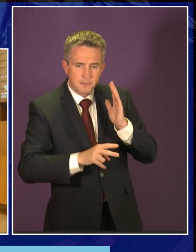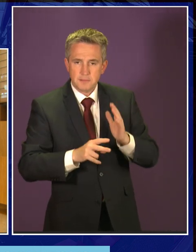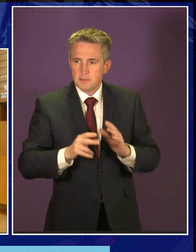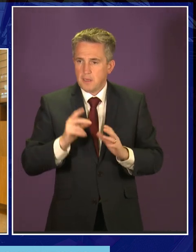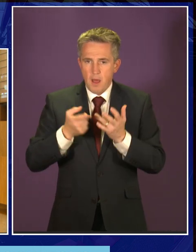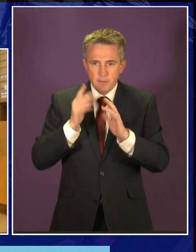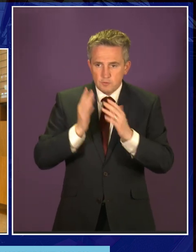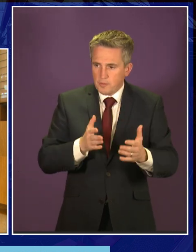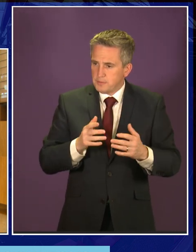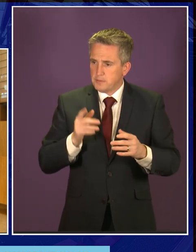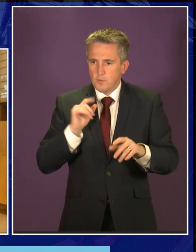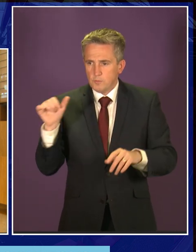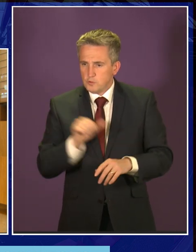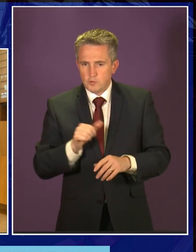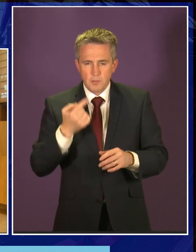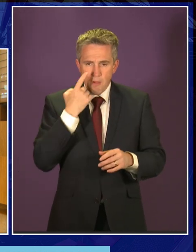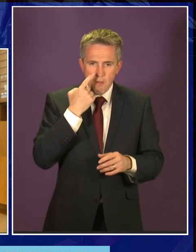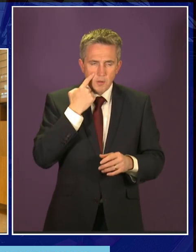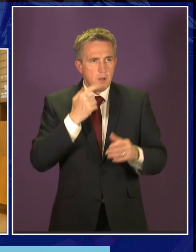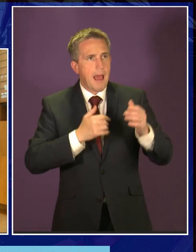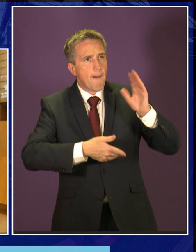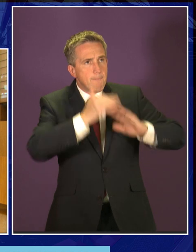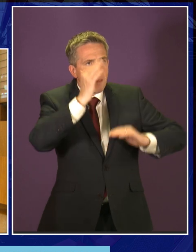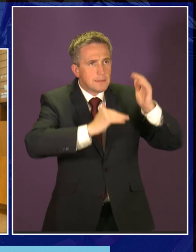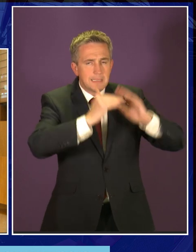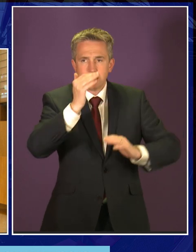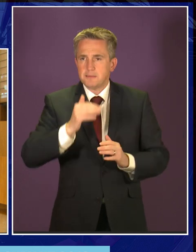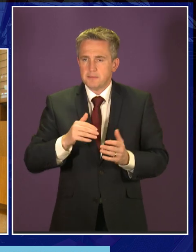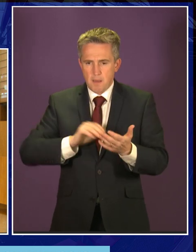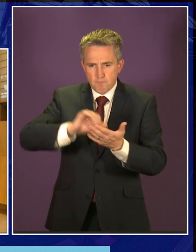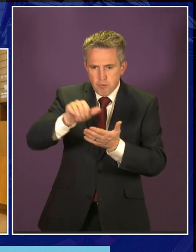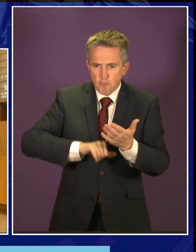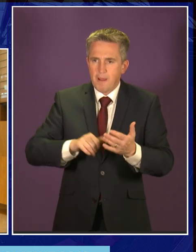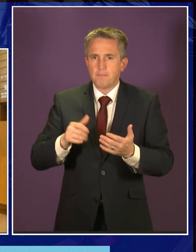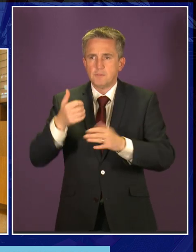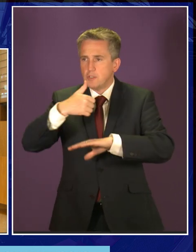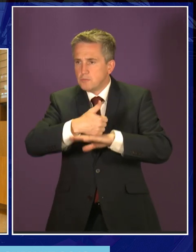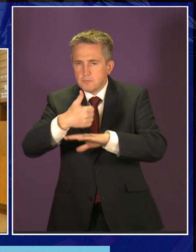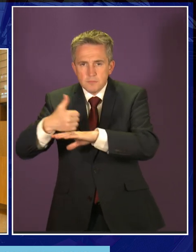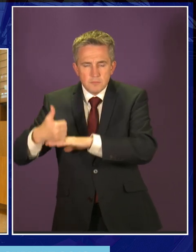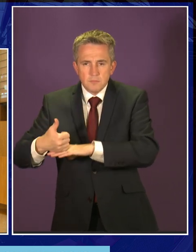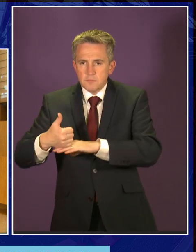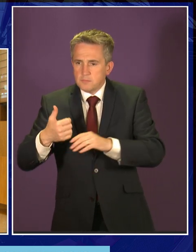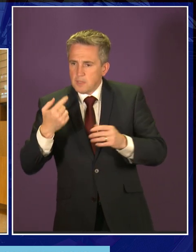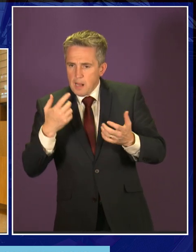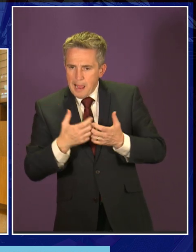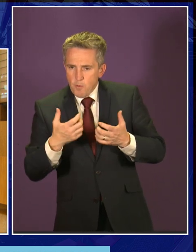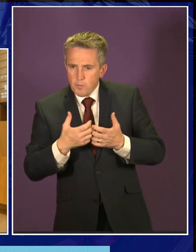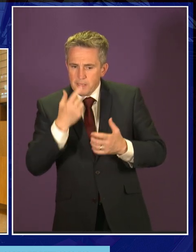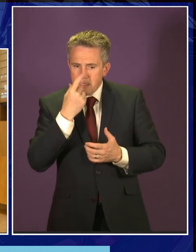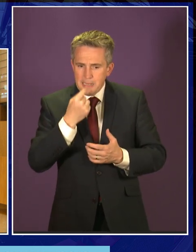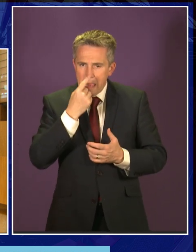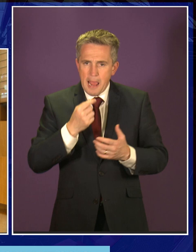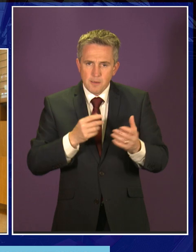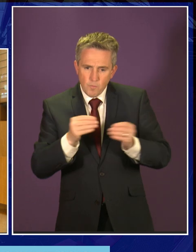services, and take a whole life view of our buildings, programs, and institutions, their birth, maturing, and aftermath, which